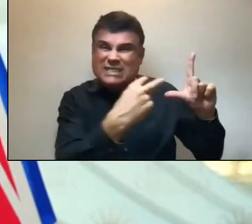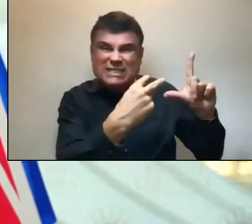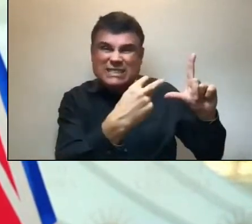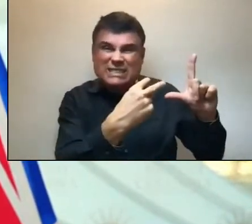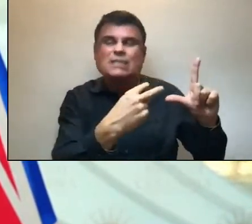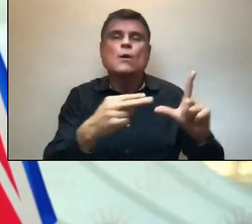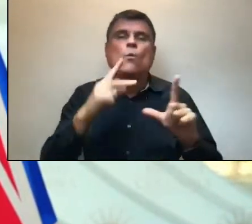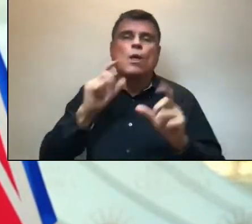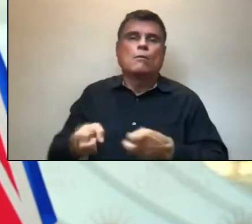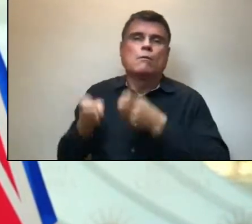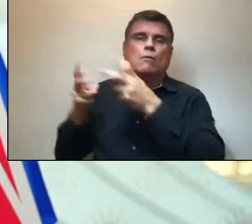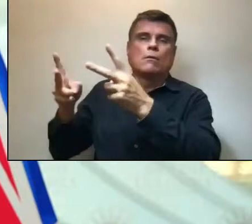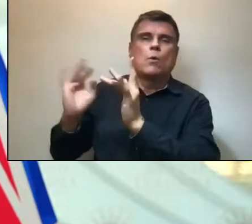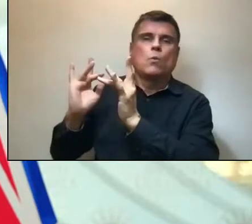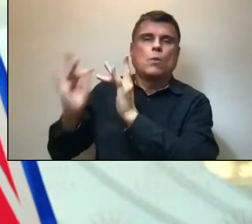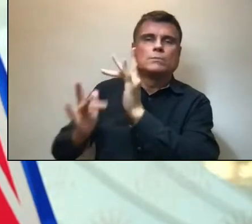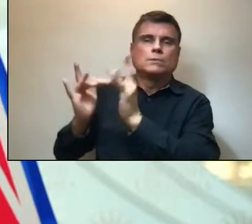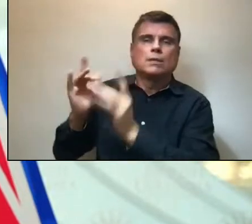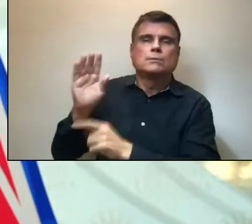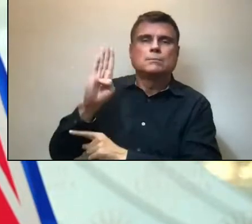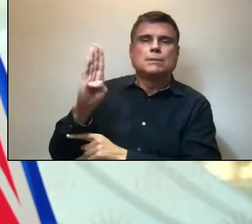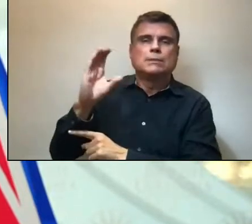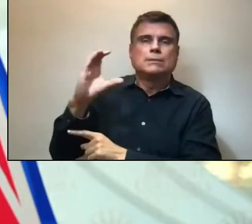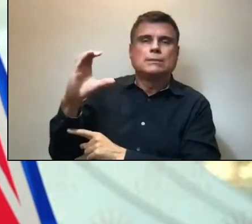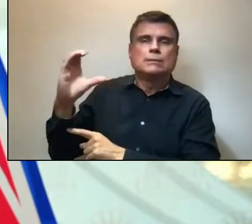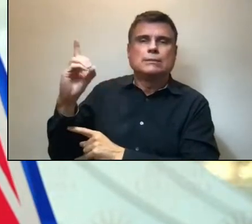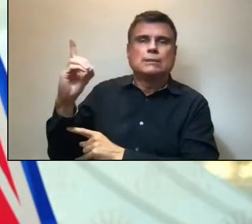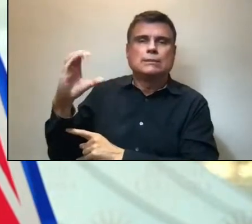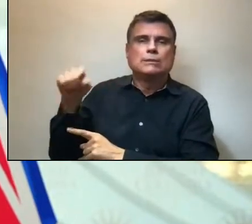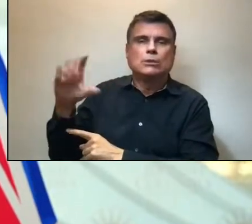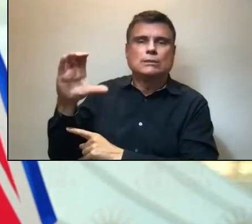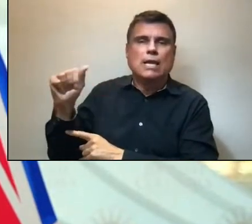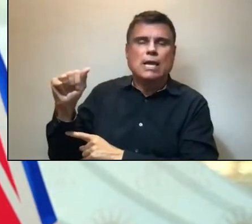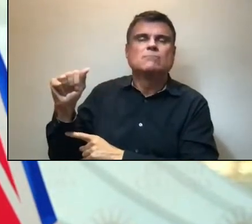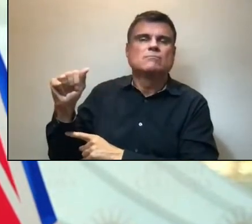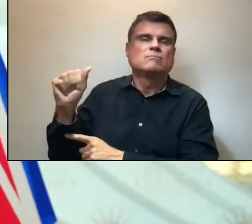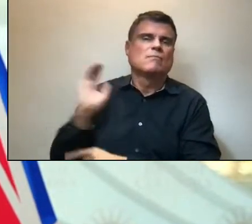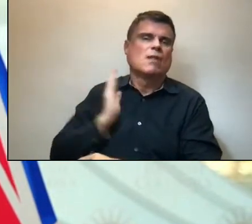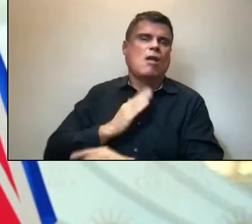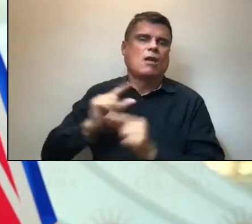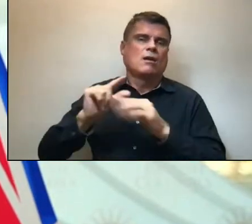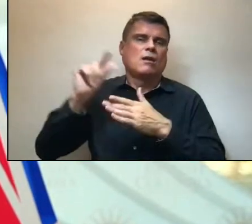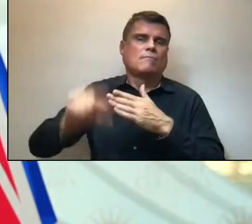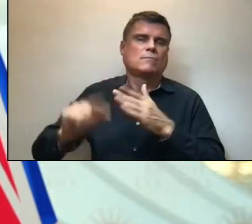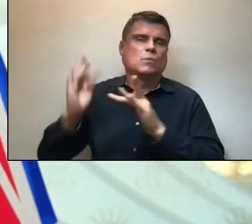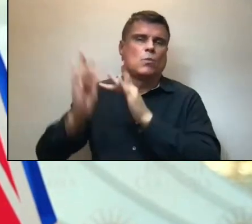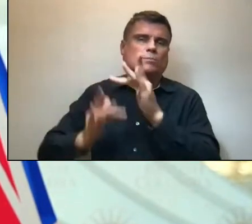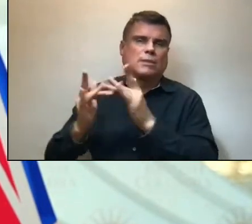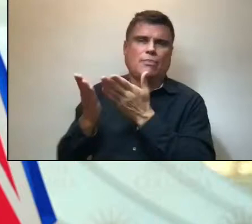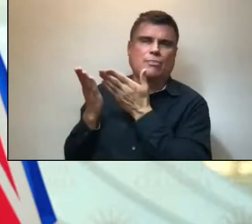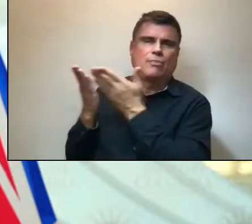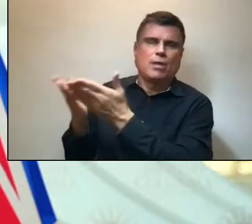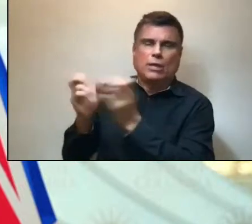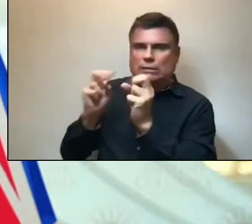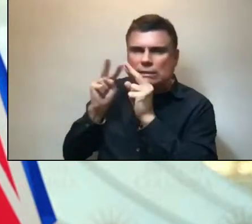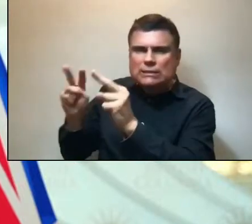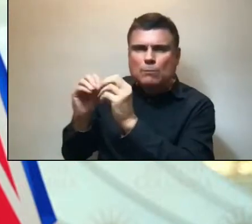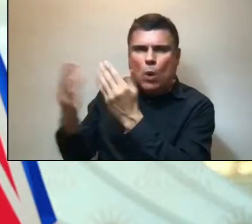and will be available at the government website as well. And I encourage people to go through in detail where we are in the pandemic